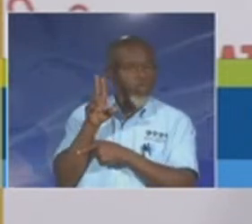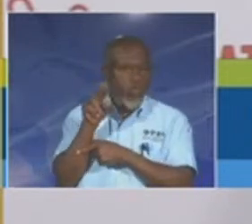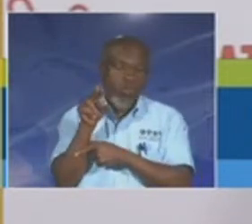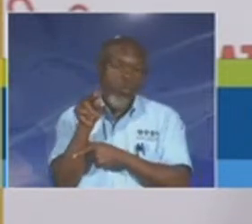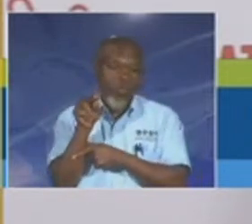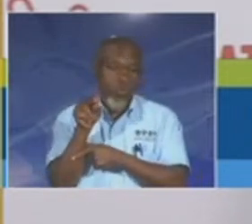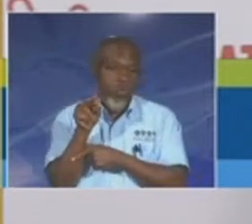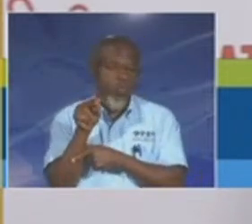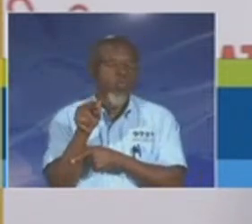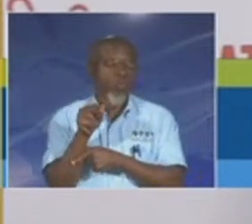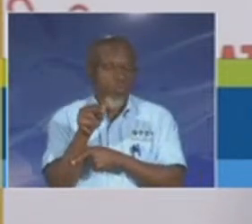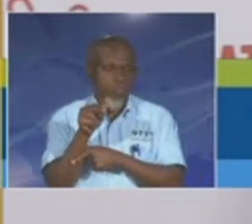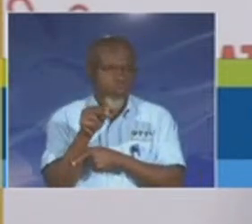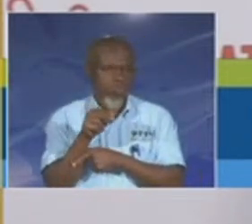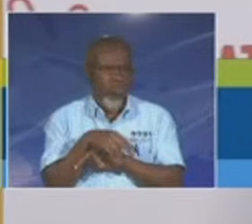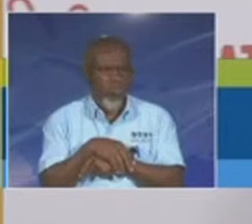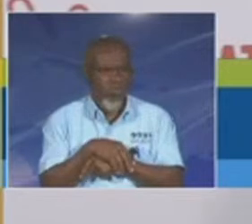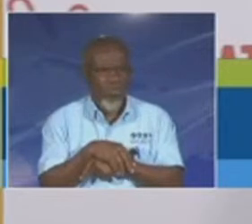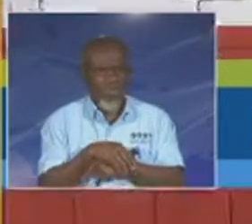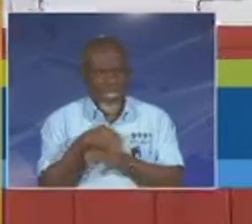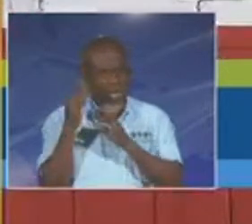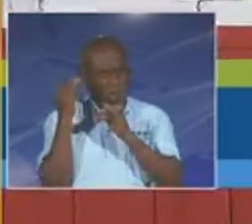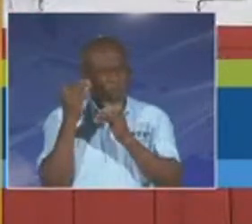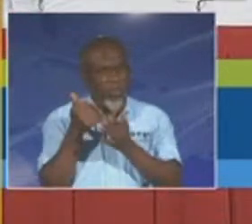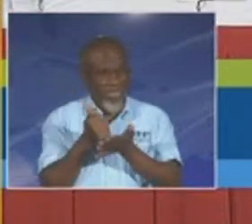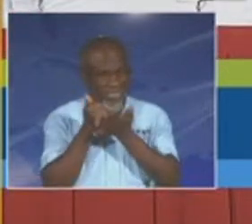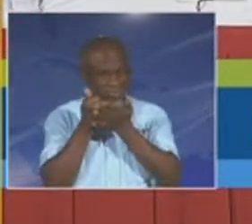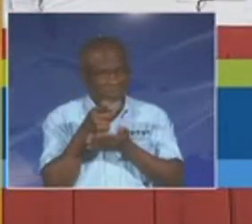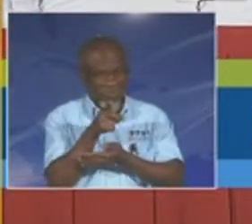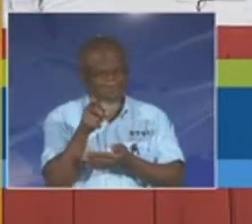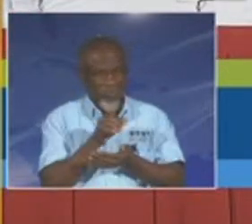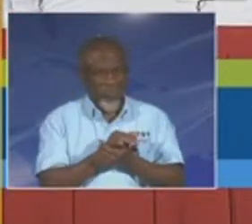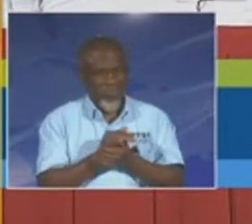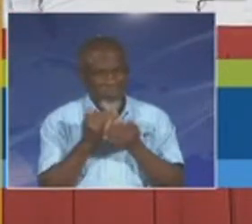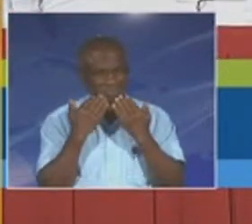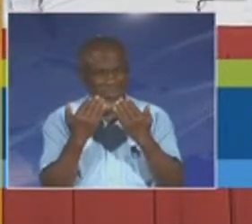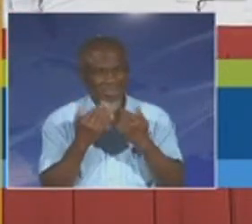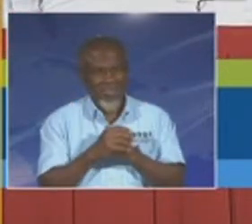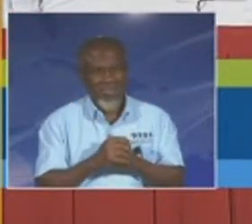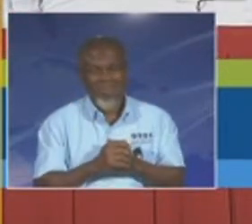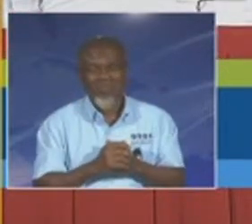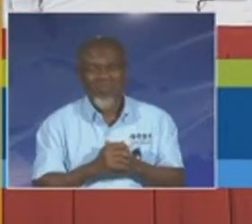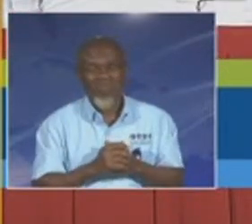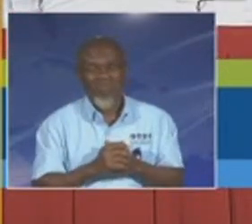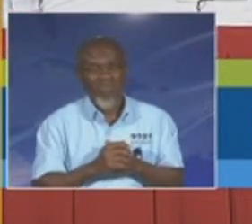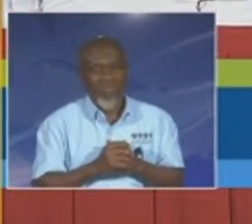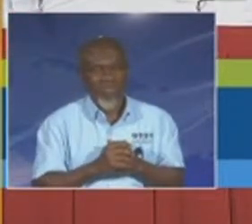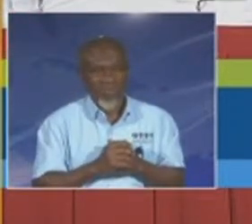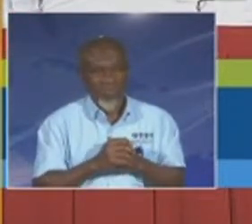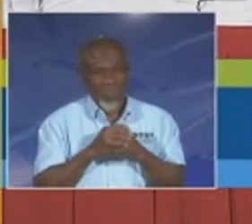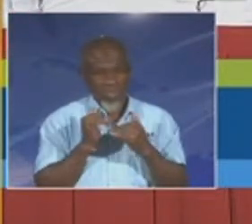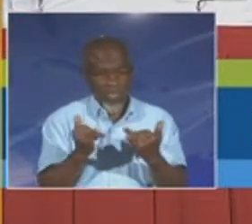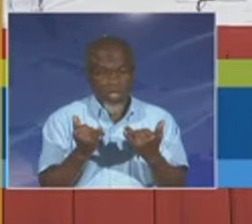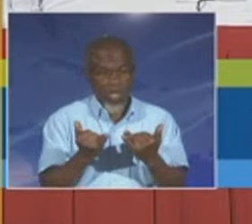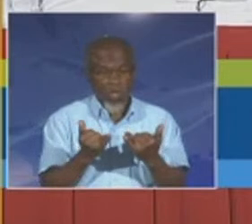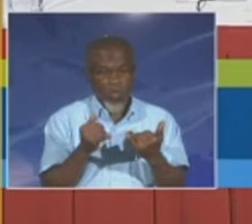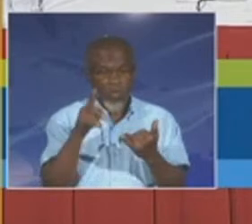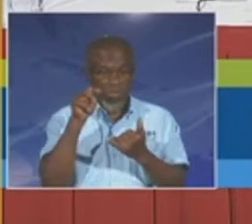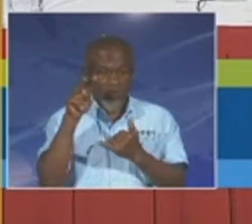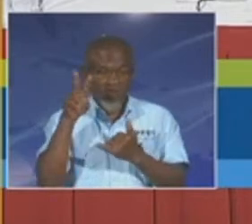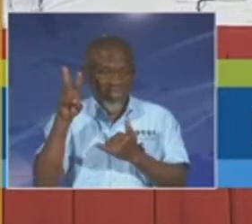So hope that helps. Yes, it does. Thanks a lot, Dr. Sid Manard. And with that, we go back to